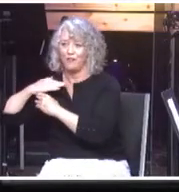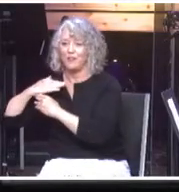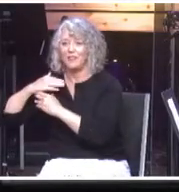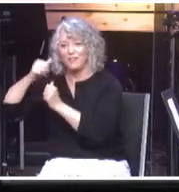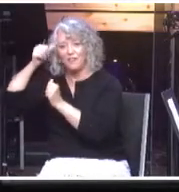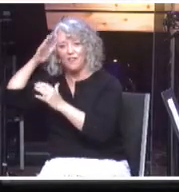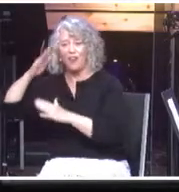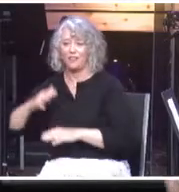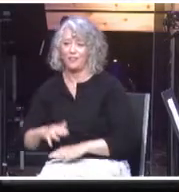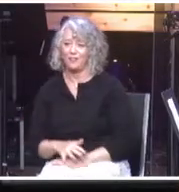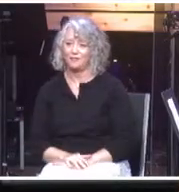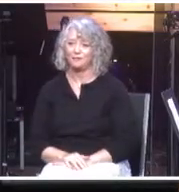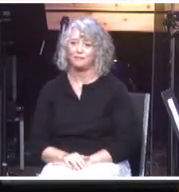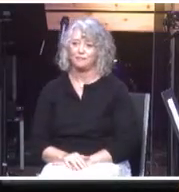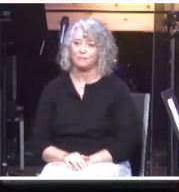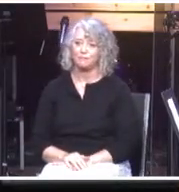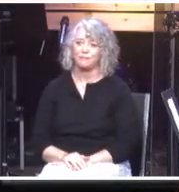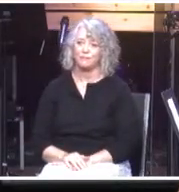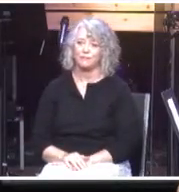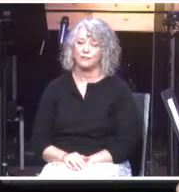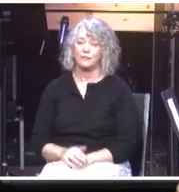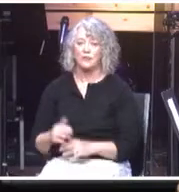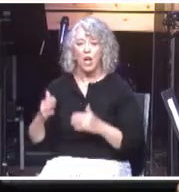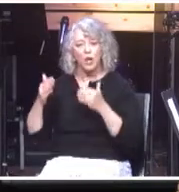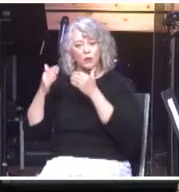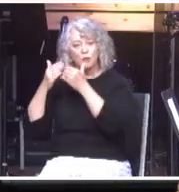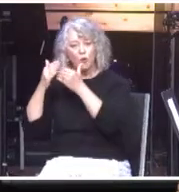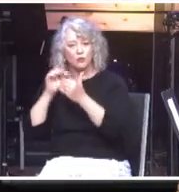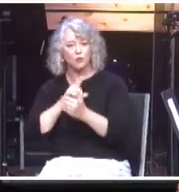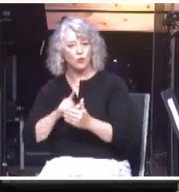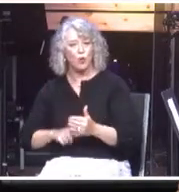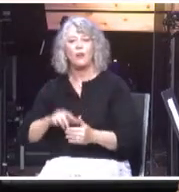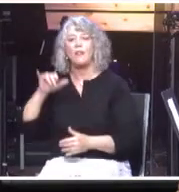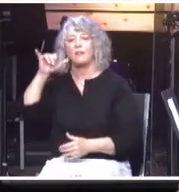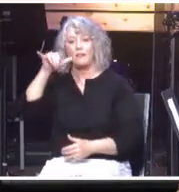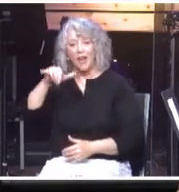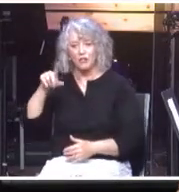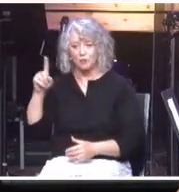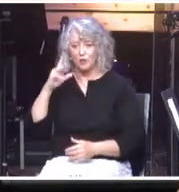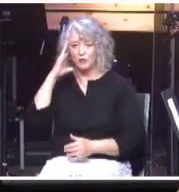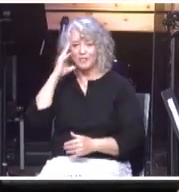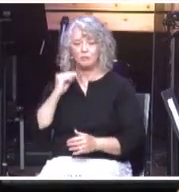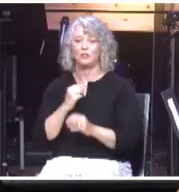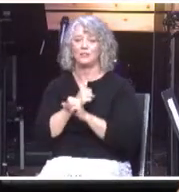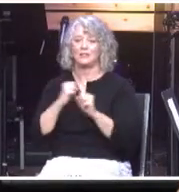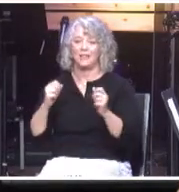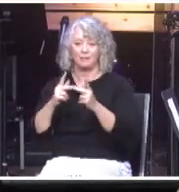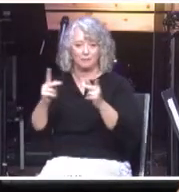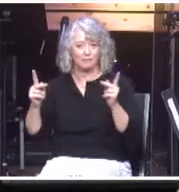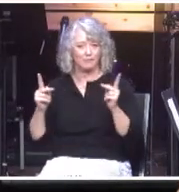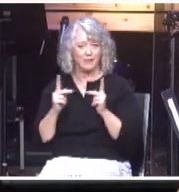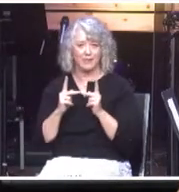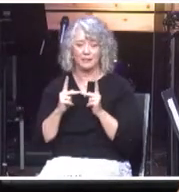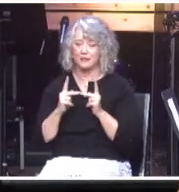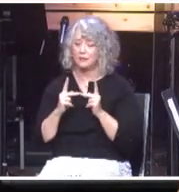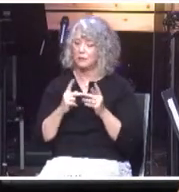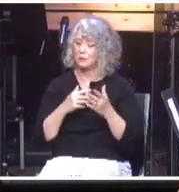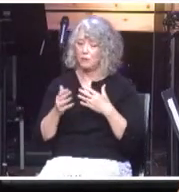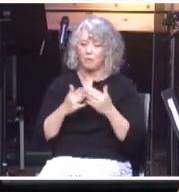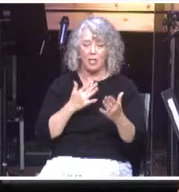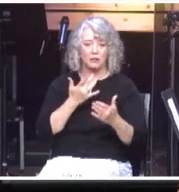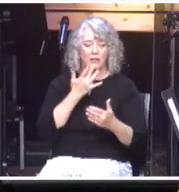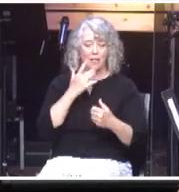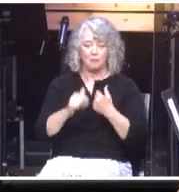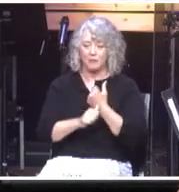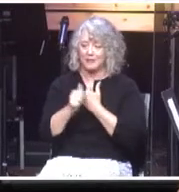Indeed, you know, in close proximity with our Lord, that is the place to find refuge from all forms of danger